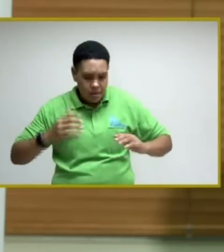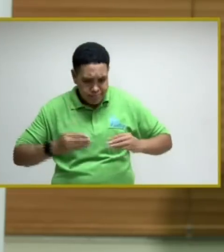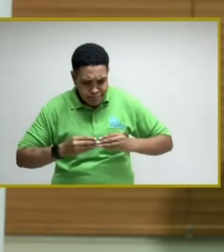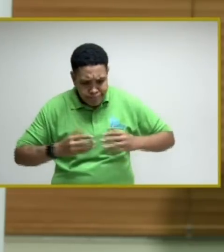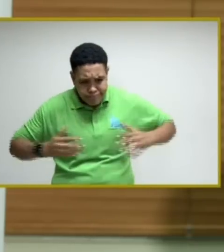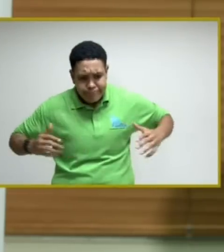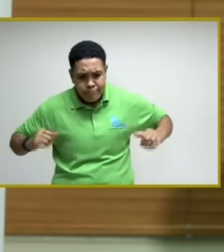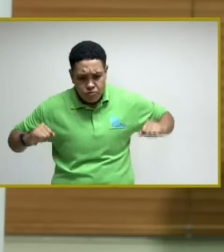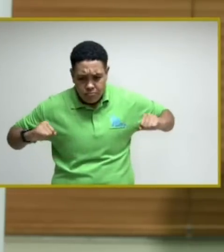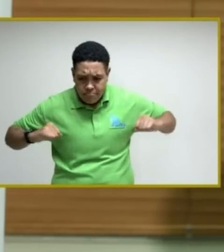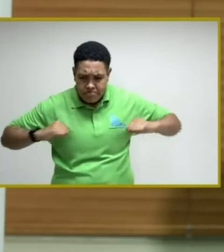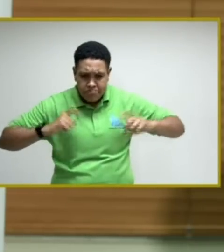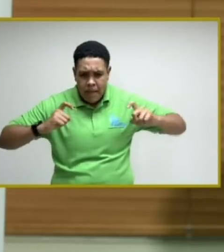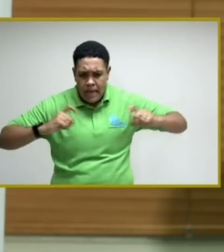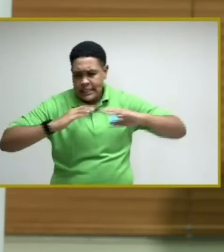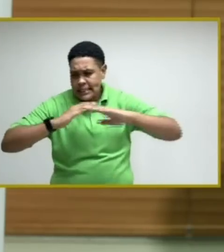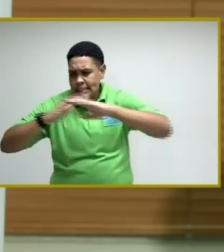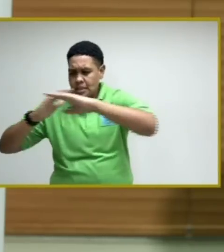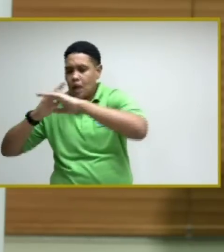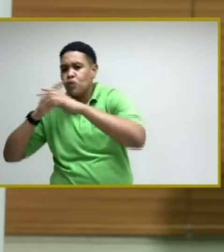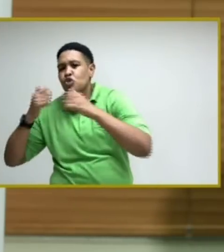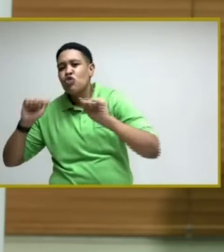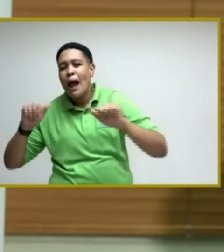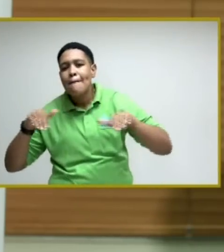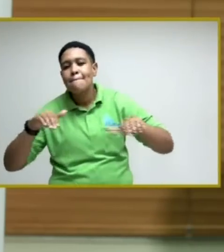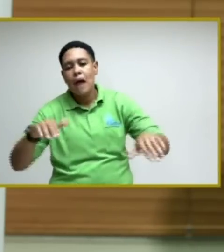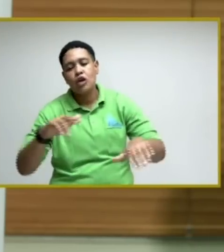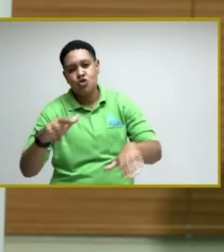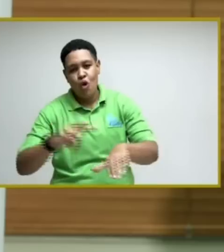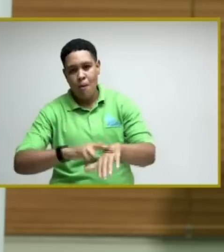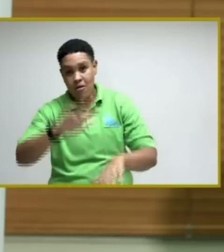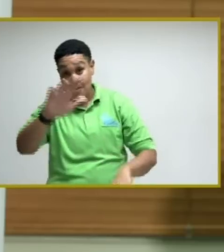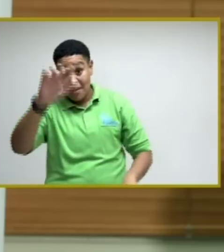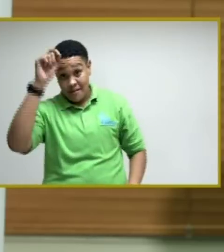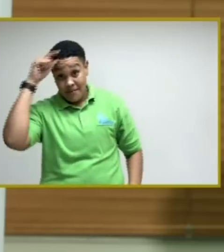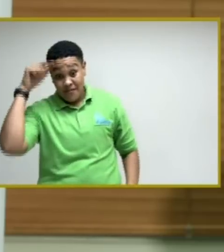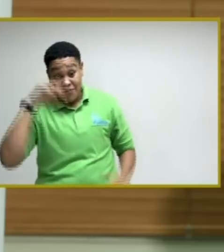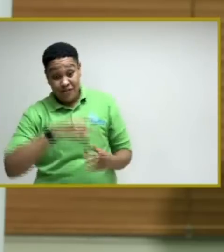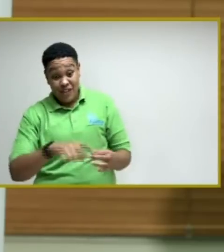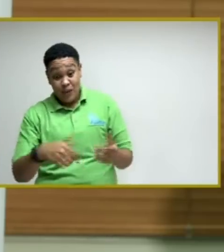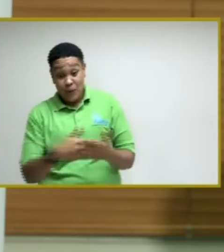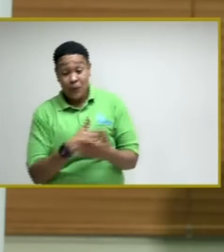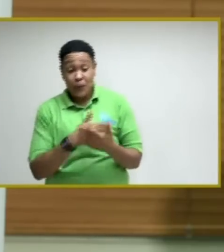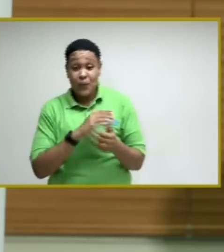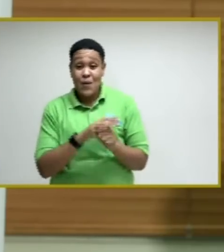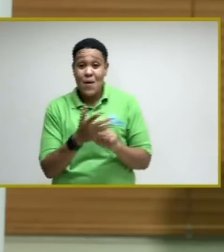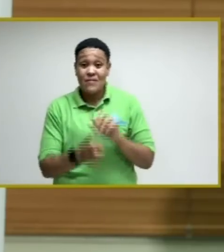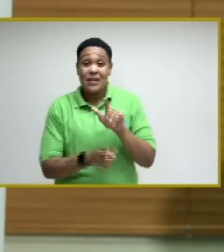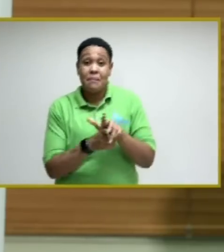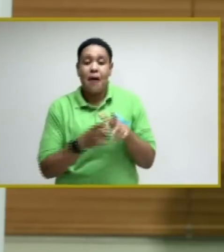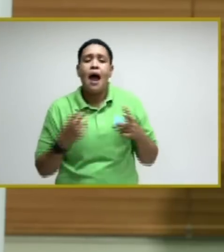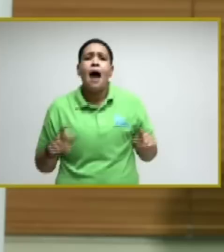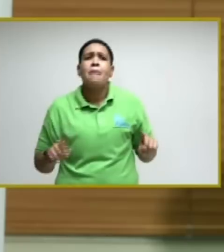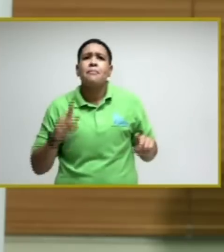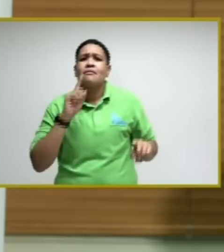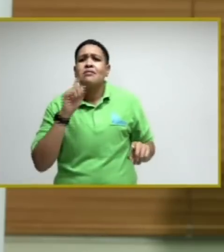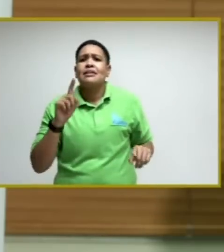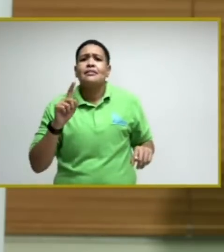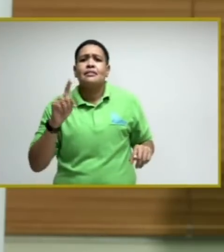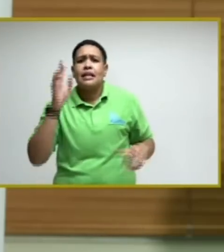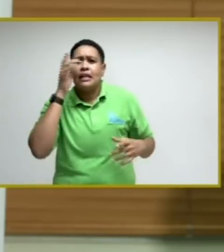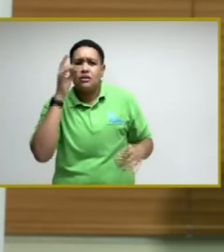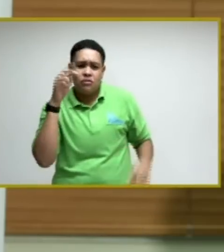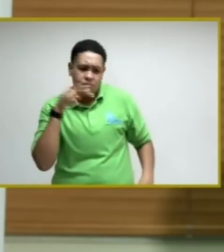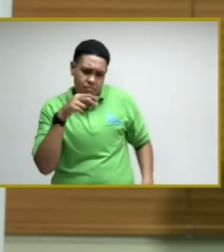as we restore some semblance of normality. And in this case, this new strain is a variant strain of